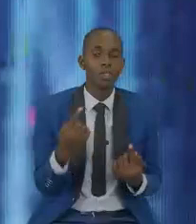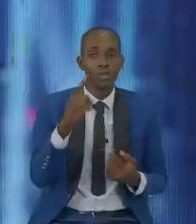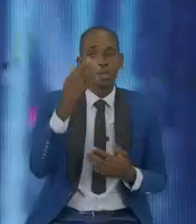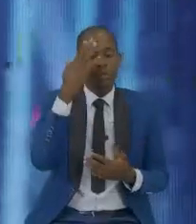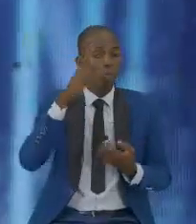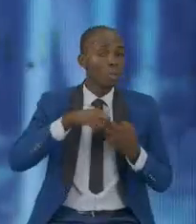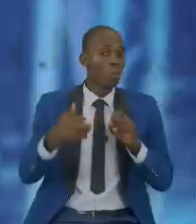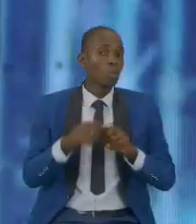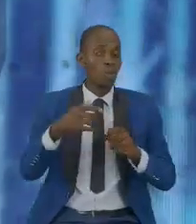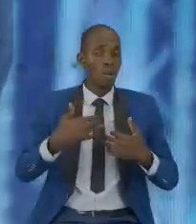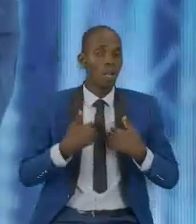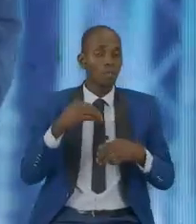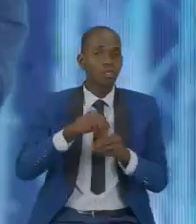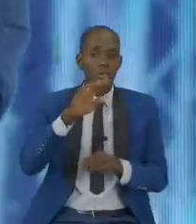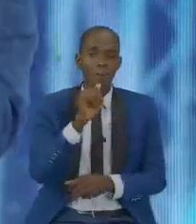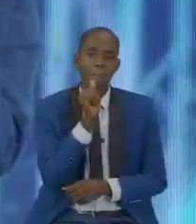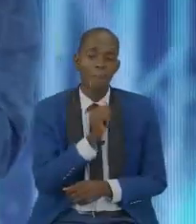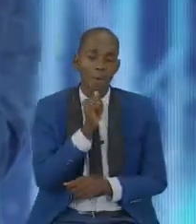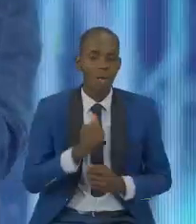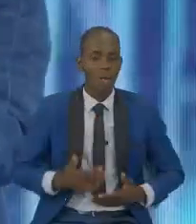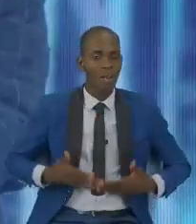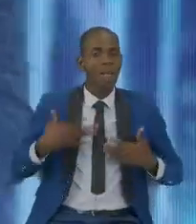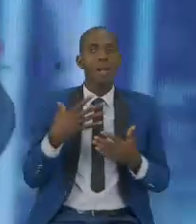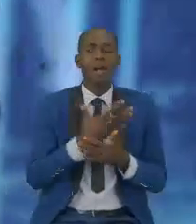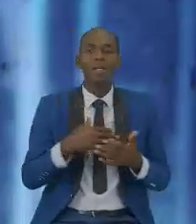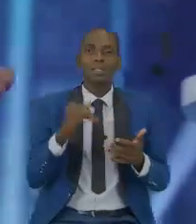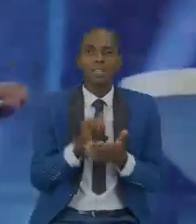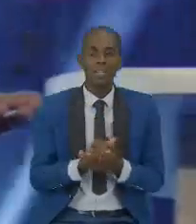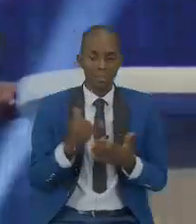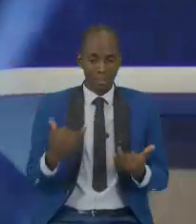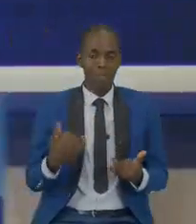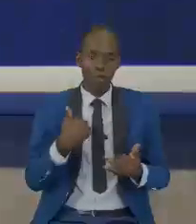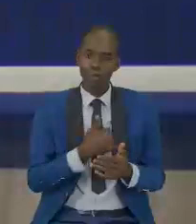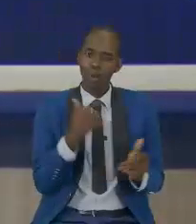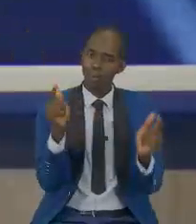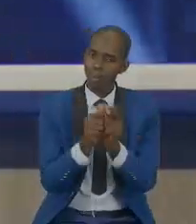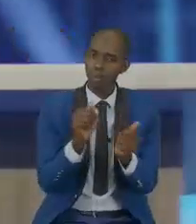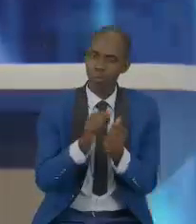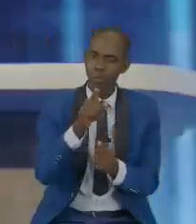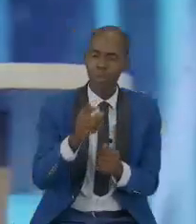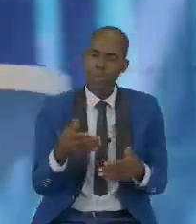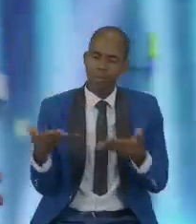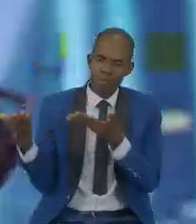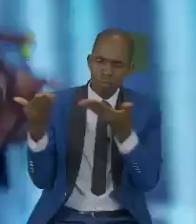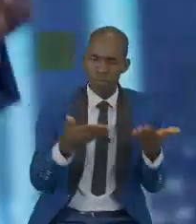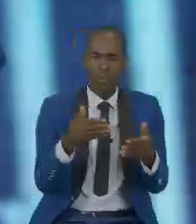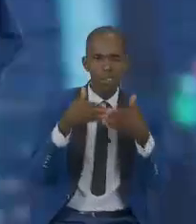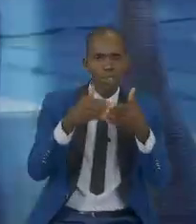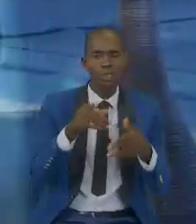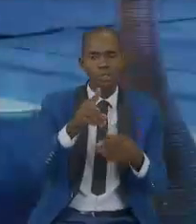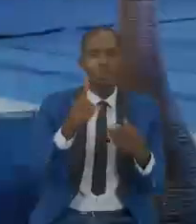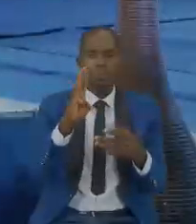have in your private life, and now we bring to you, we guide you by the word of the Lord